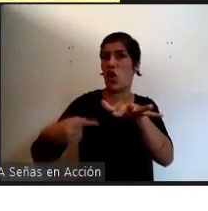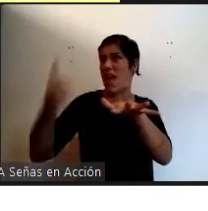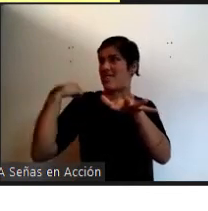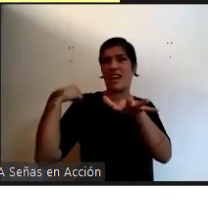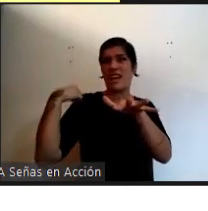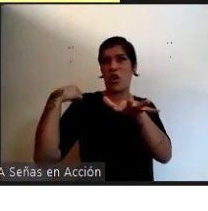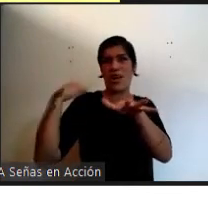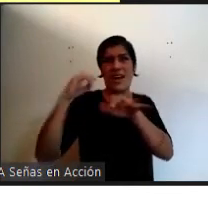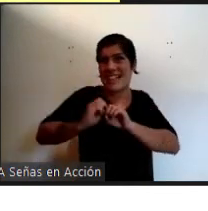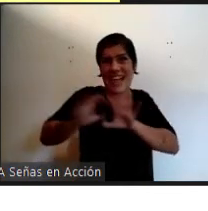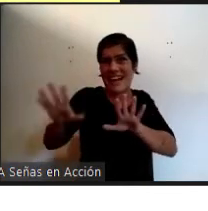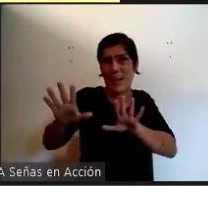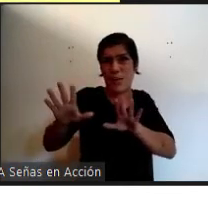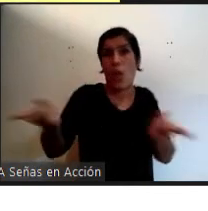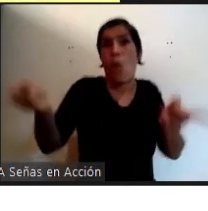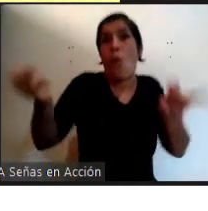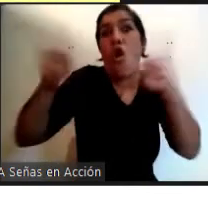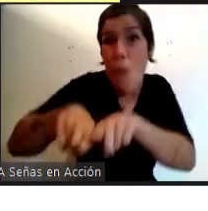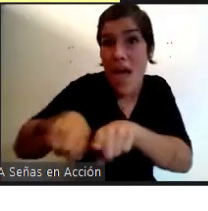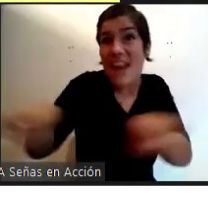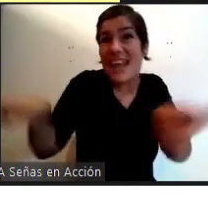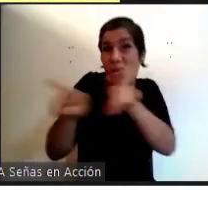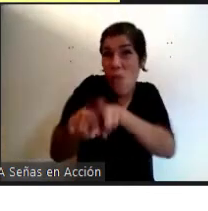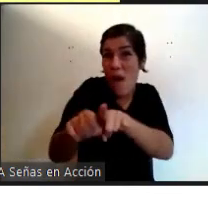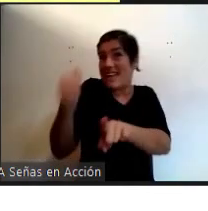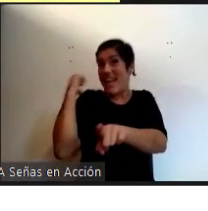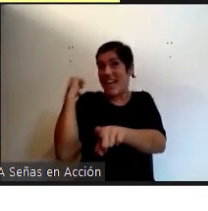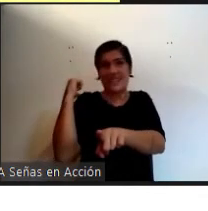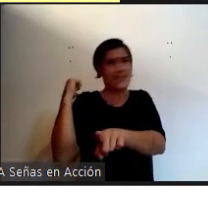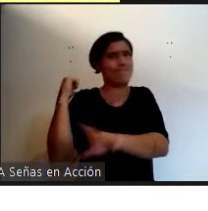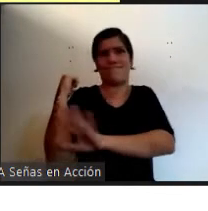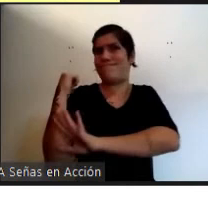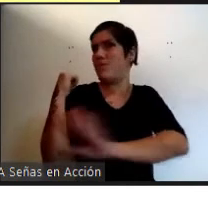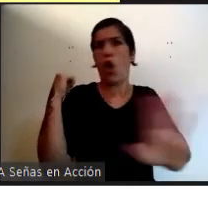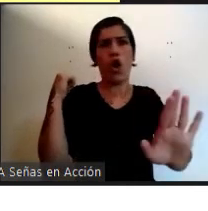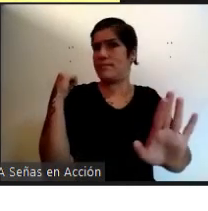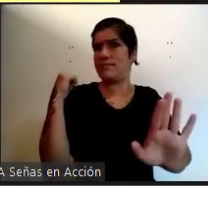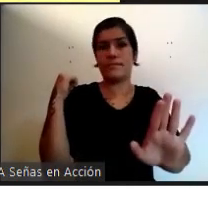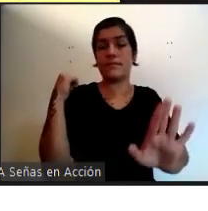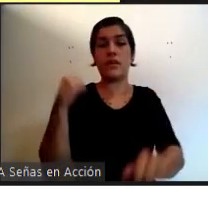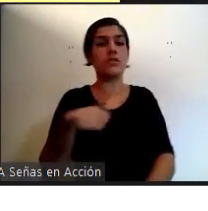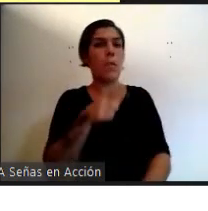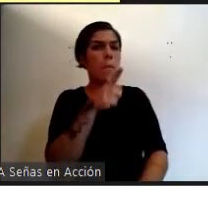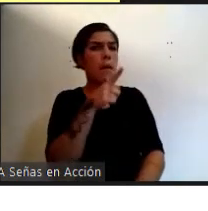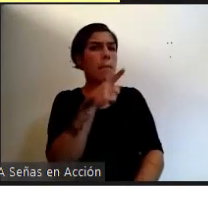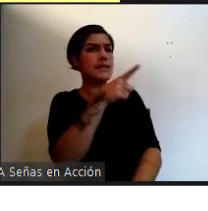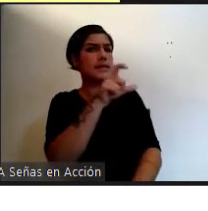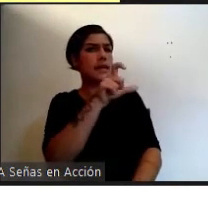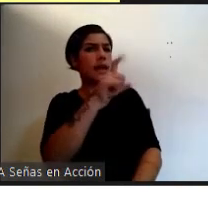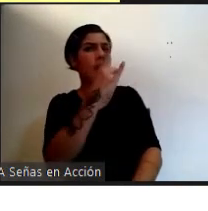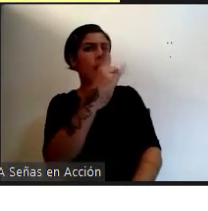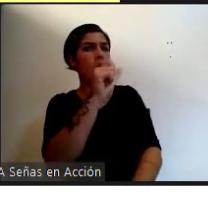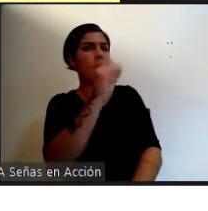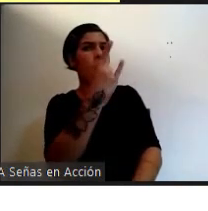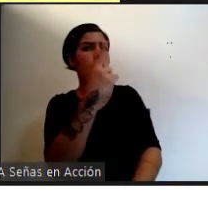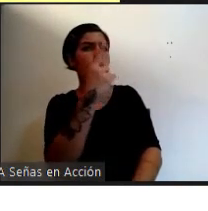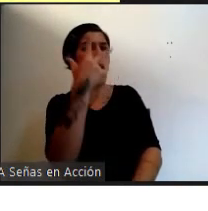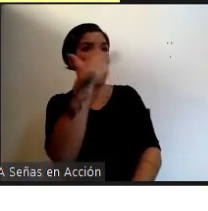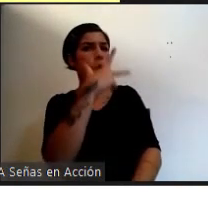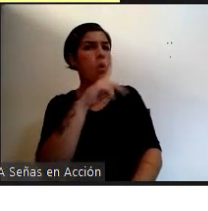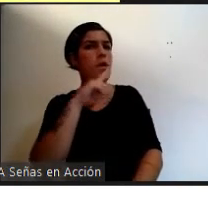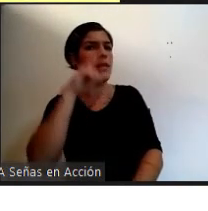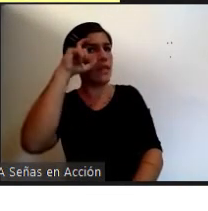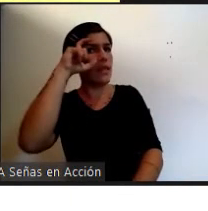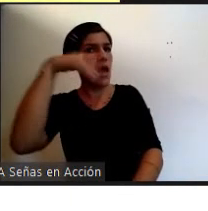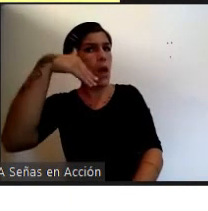indeed. Cuauhtémoc talked about the need to have a critical globalization. Didn't you say so? You